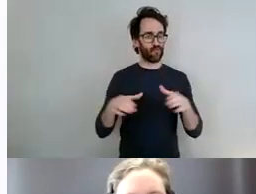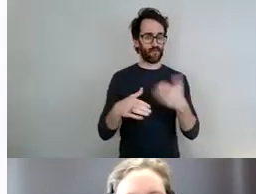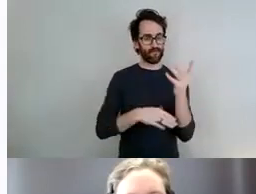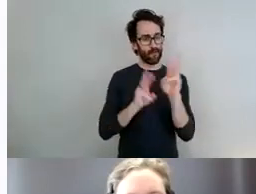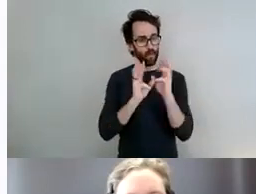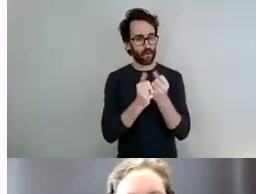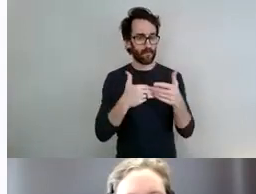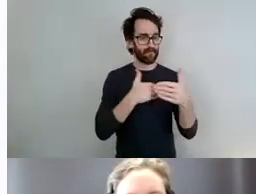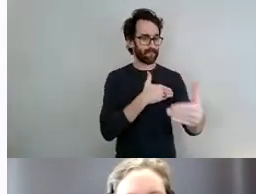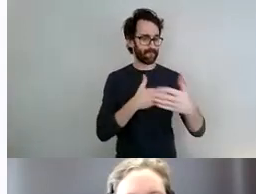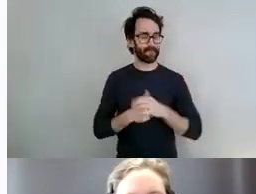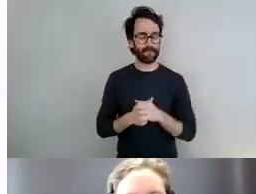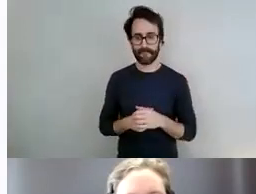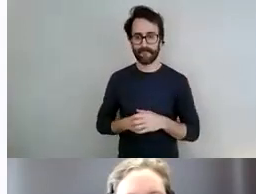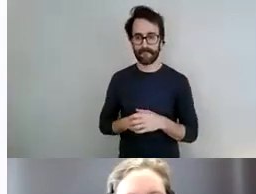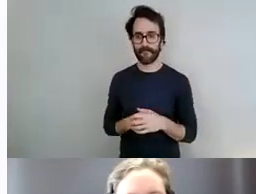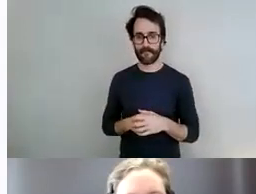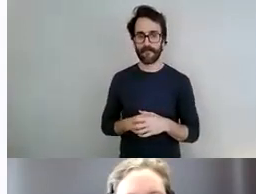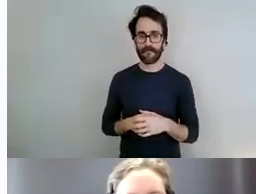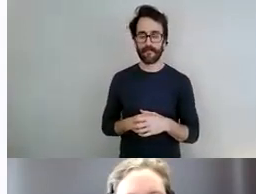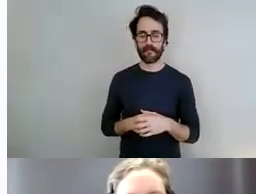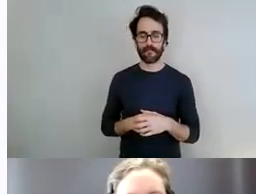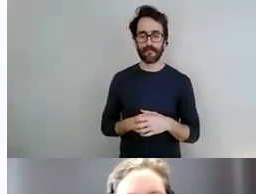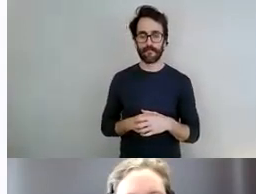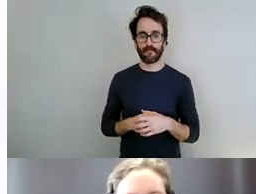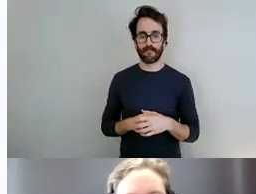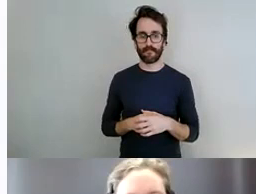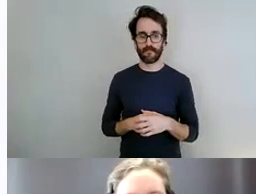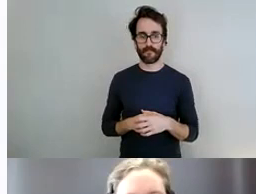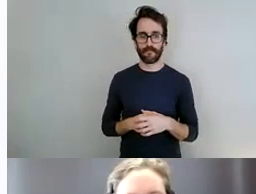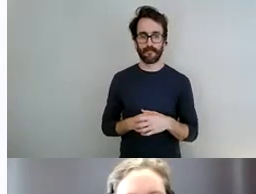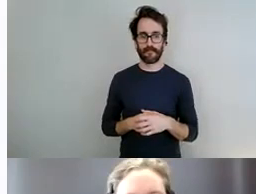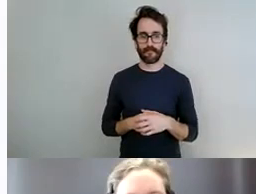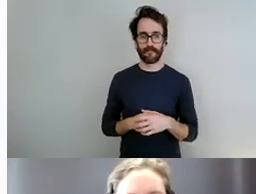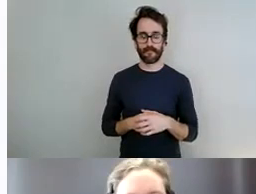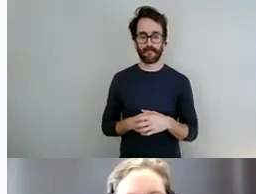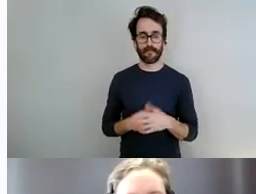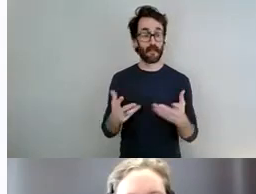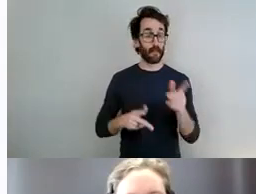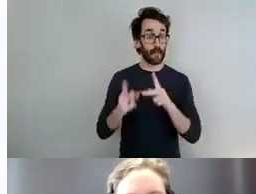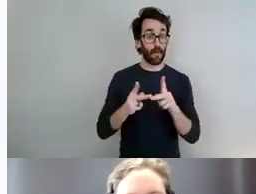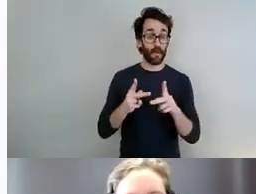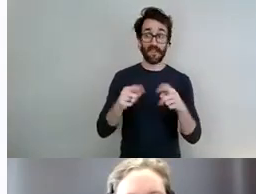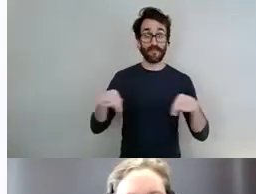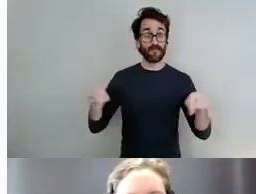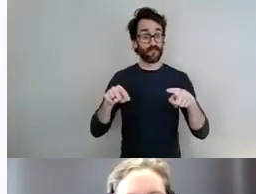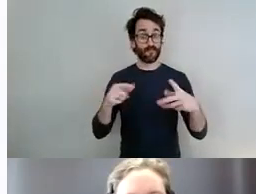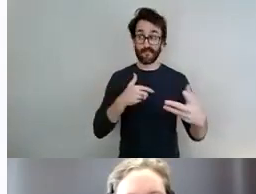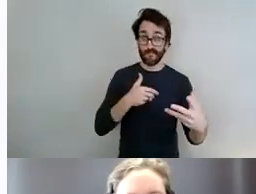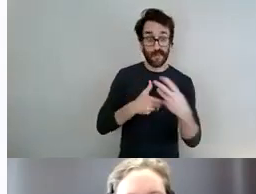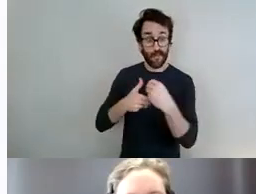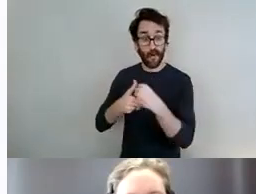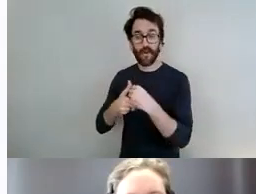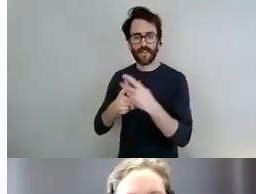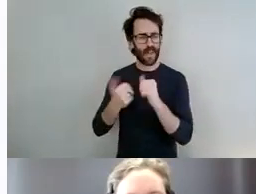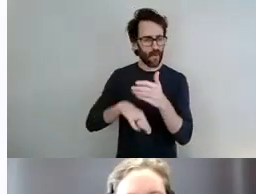in terms of providing information and support for seniors and those in the community working with seniors. Lastly,